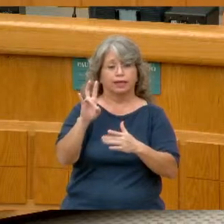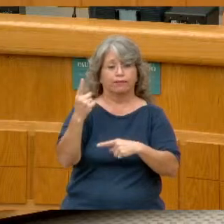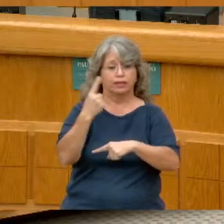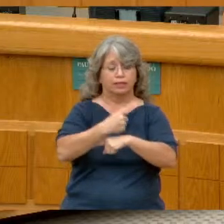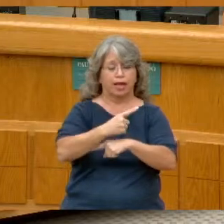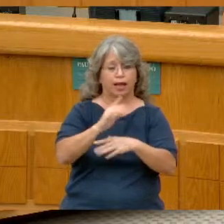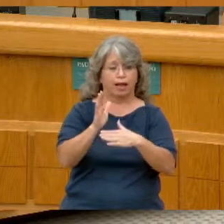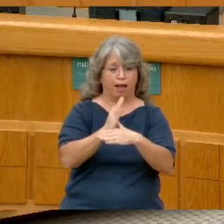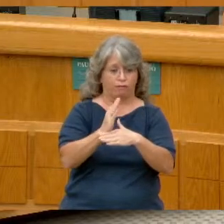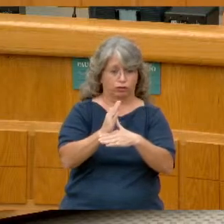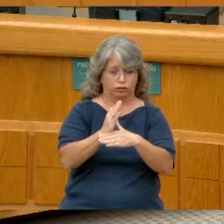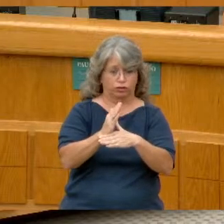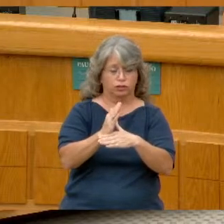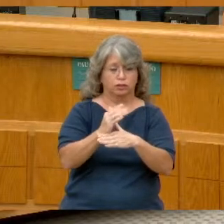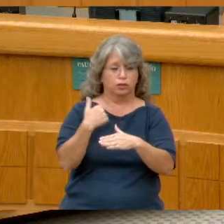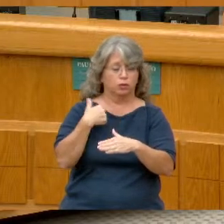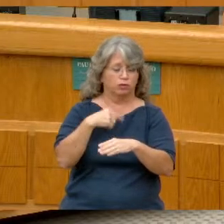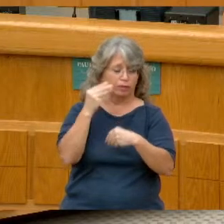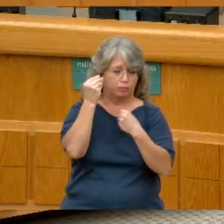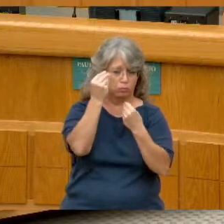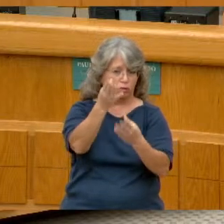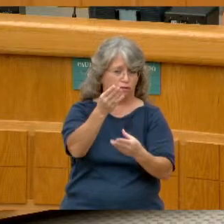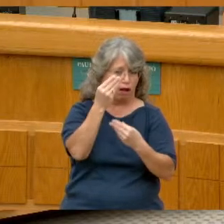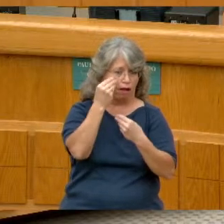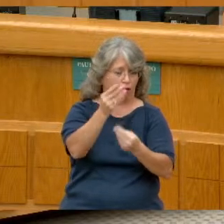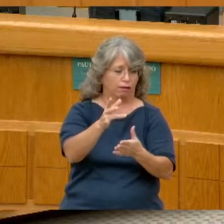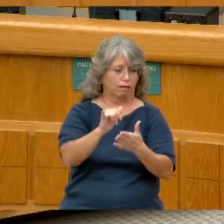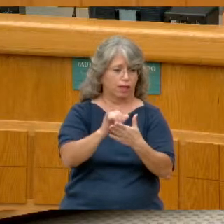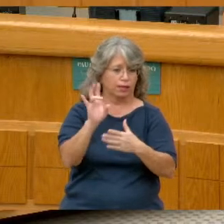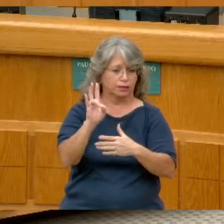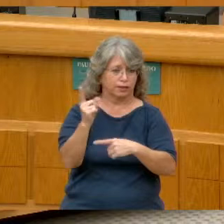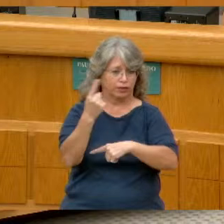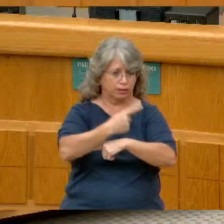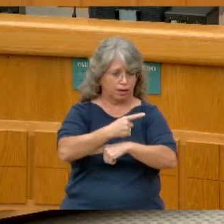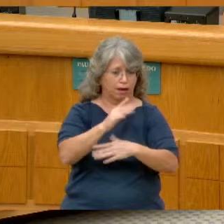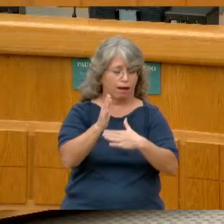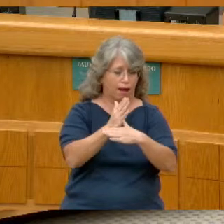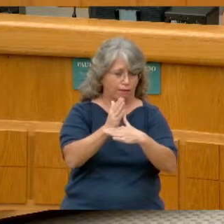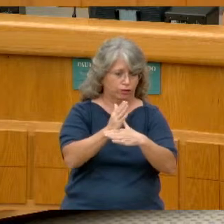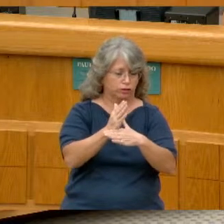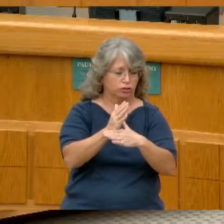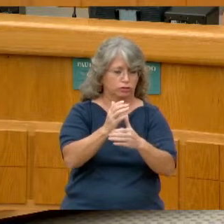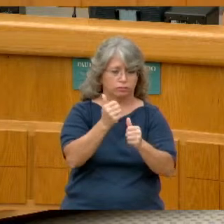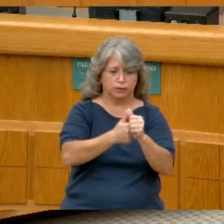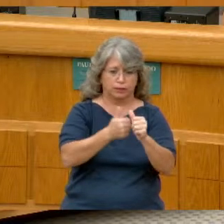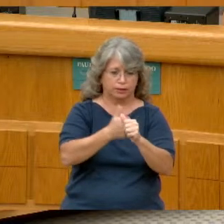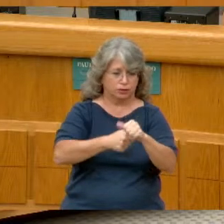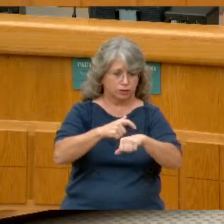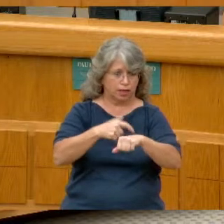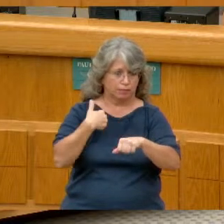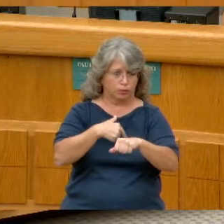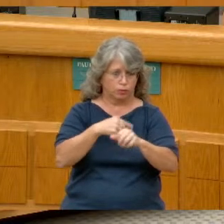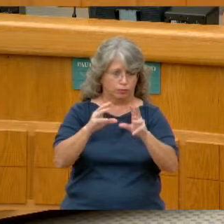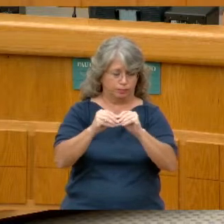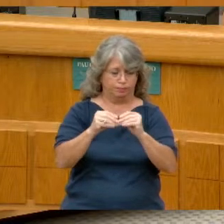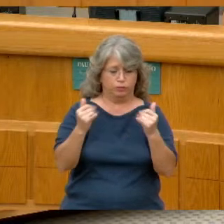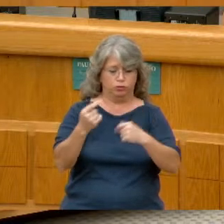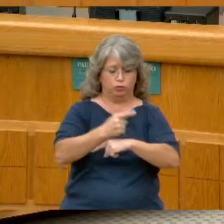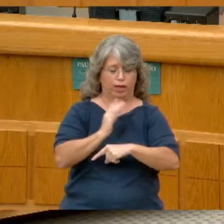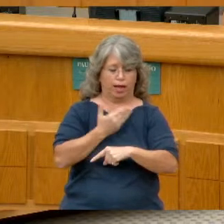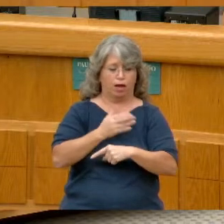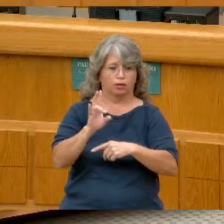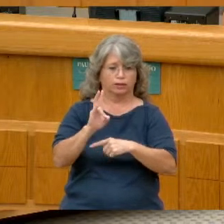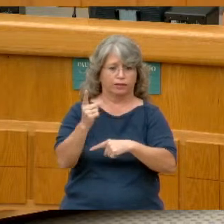and we've been giving you that 7-day average at all the press briefings. Today, our 7-day daily average is